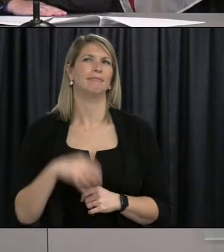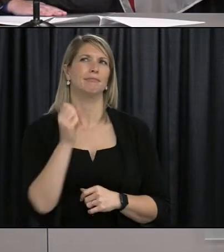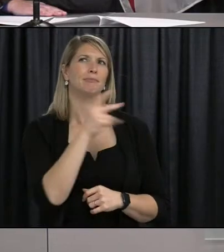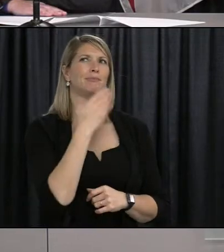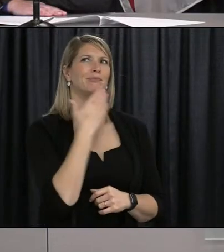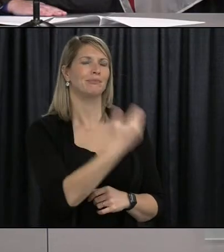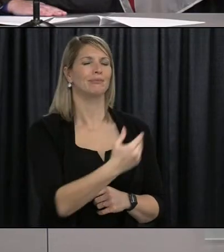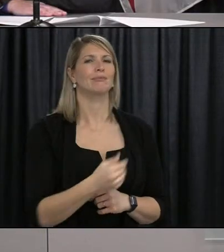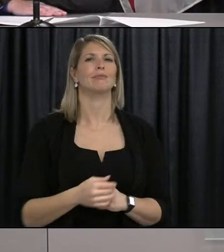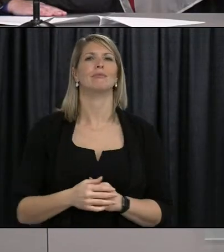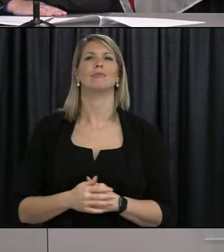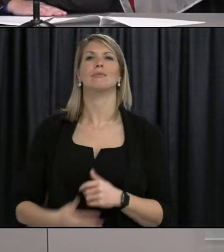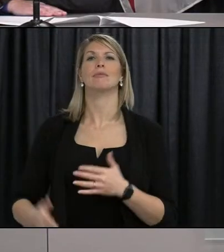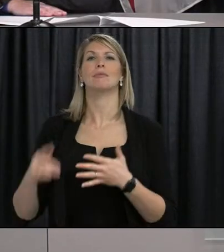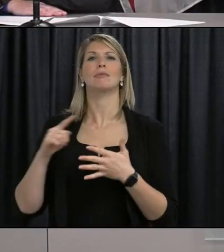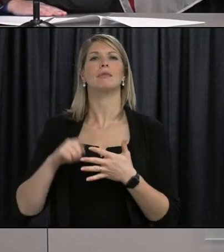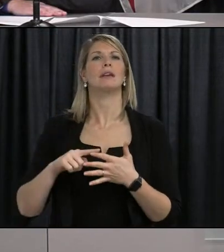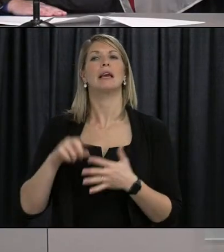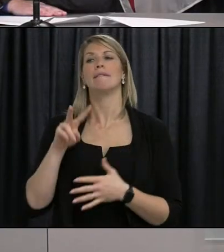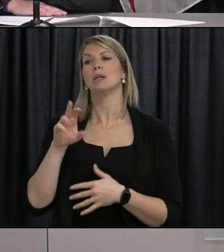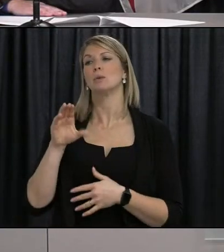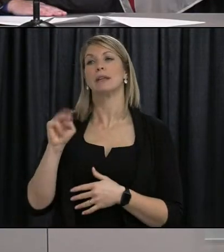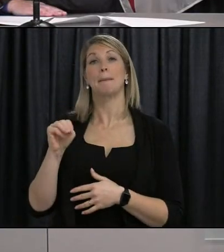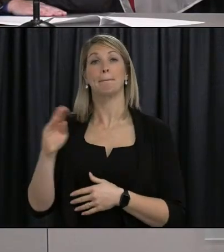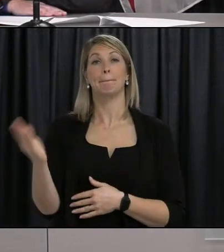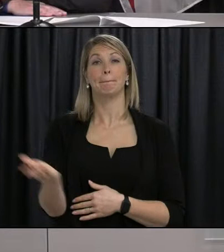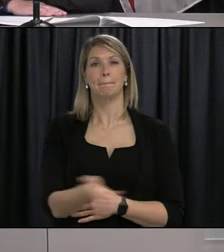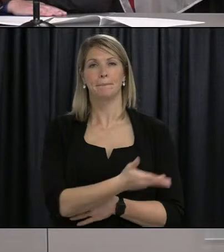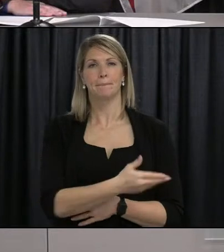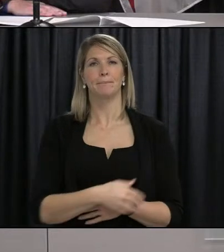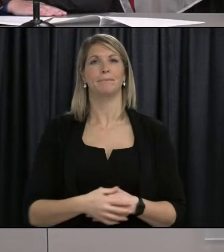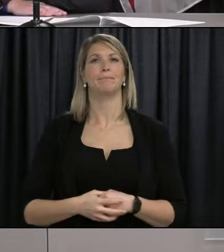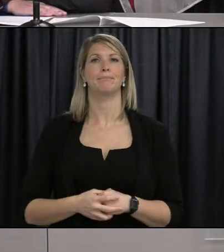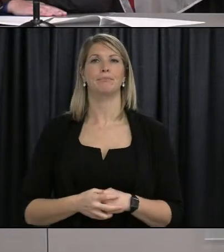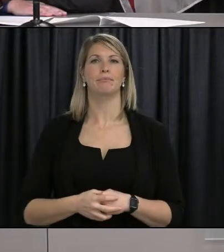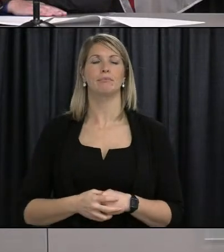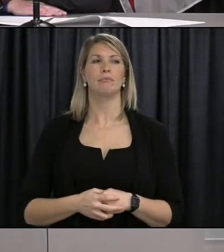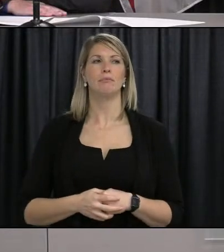Our next questions are from Brian Callahan of VOCM News. Please go ahead.